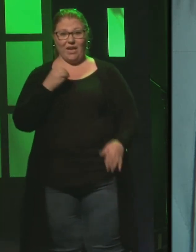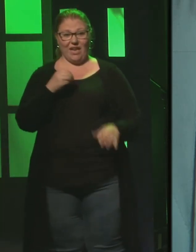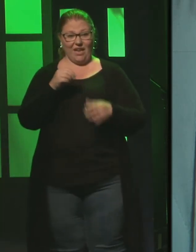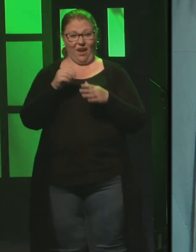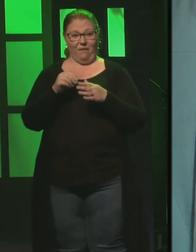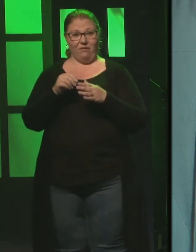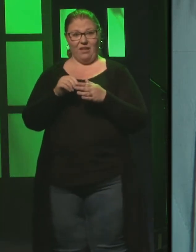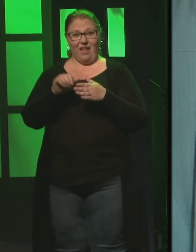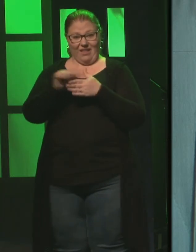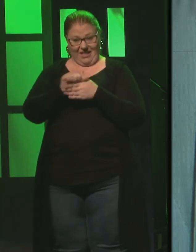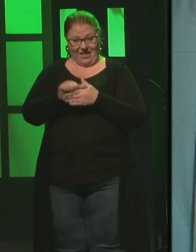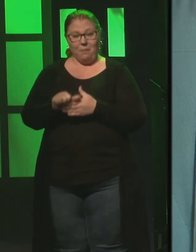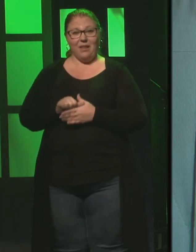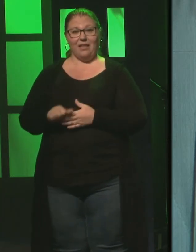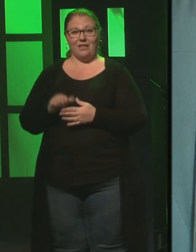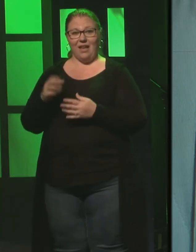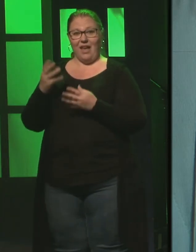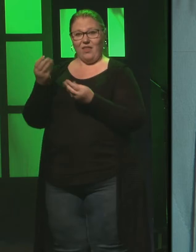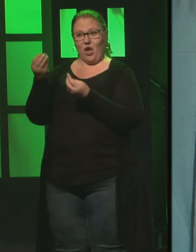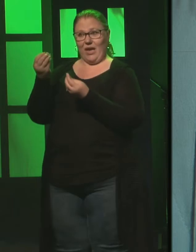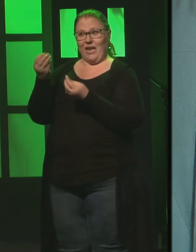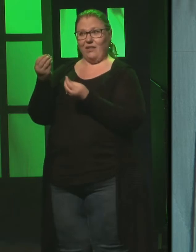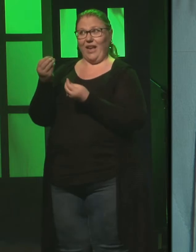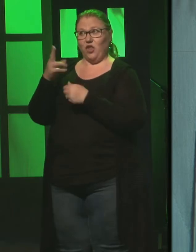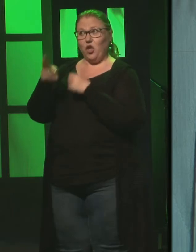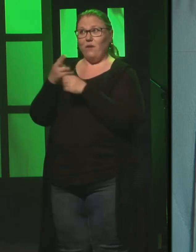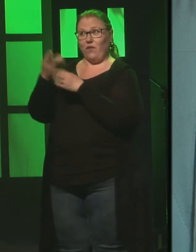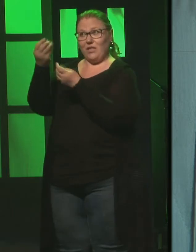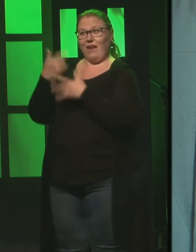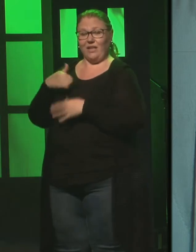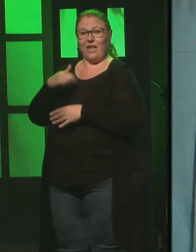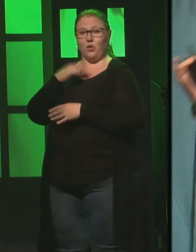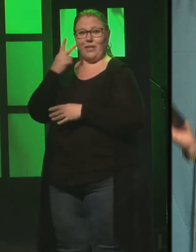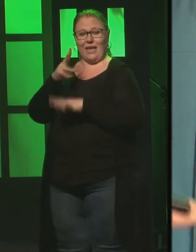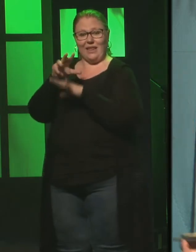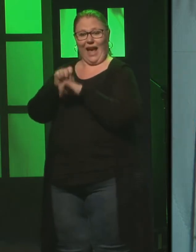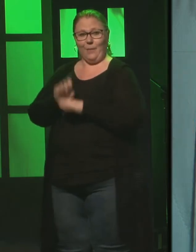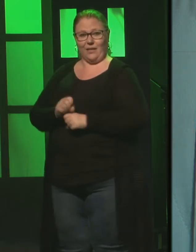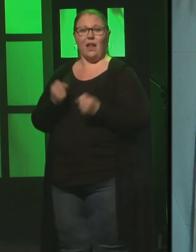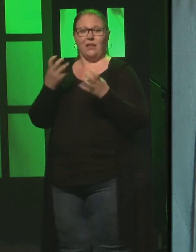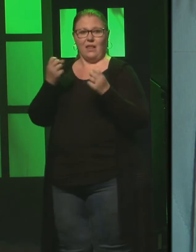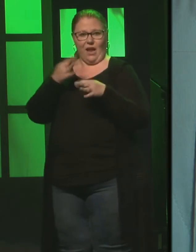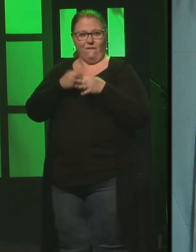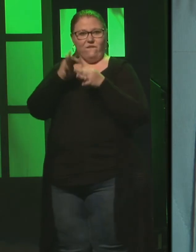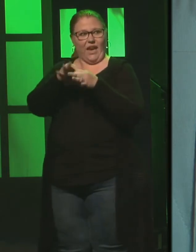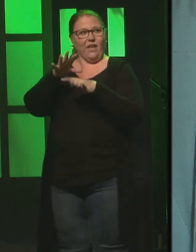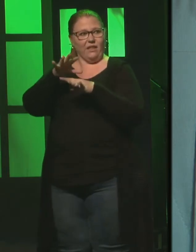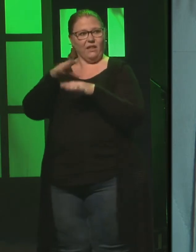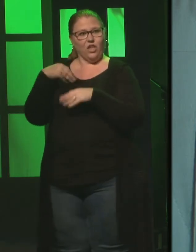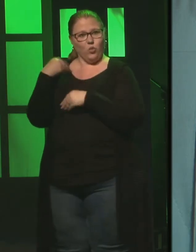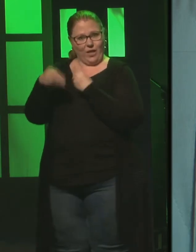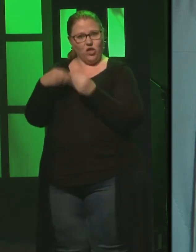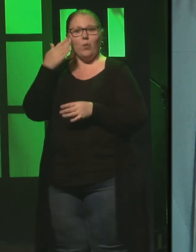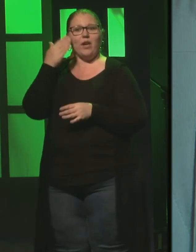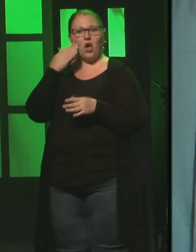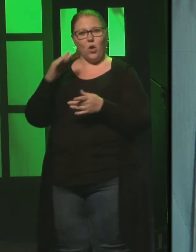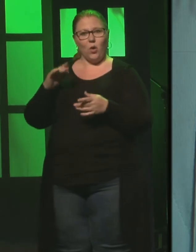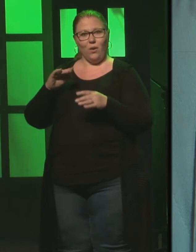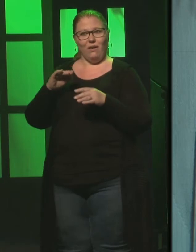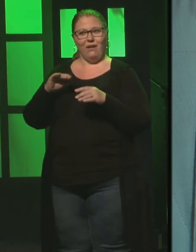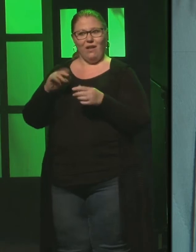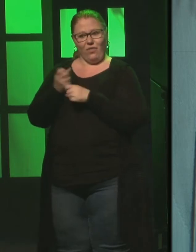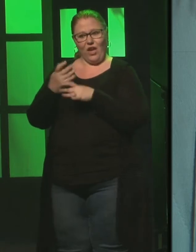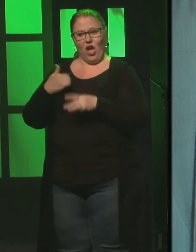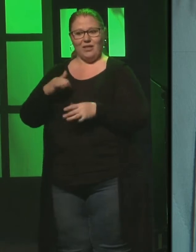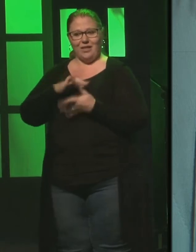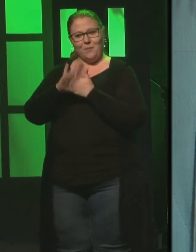is they're given to us out of the goodness of the universe. Like, these are habits that we see in a lot of faith traditions because we know that they shape and make us into